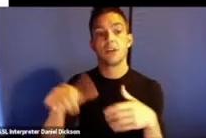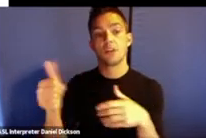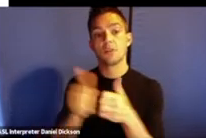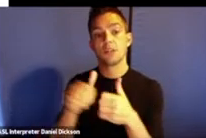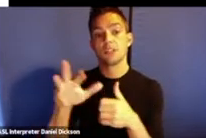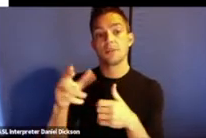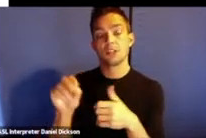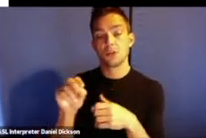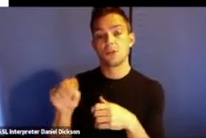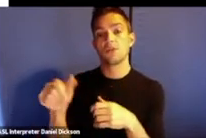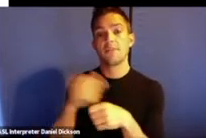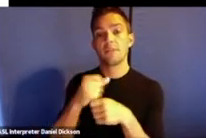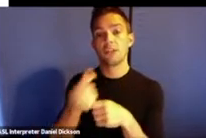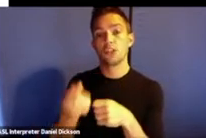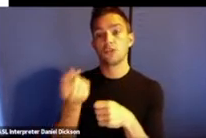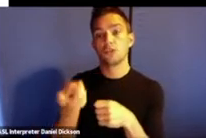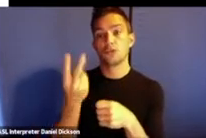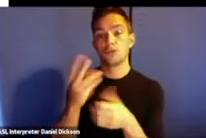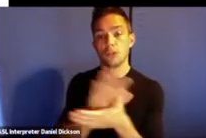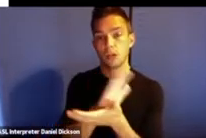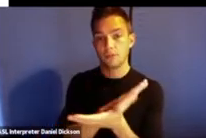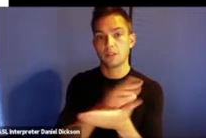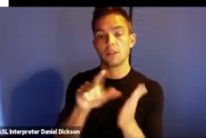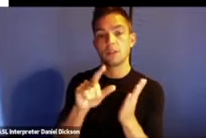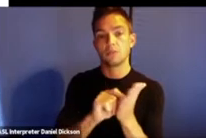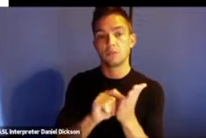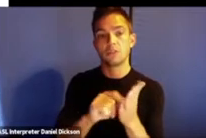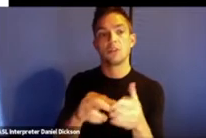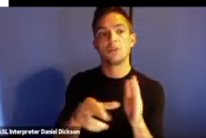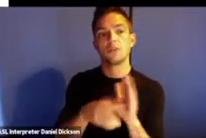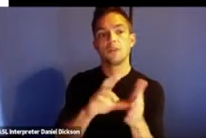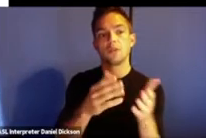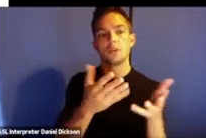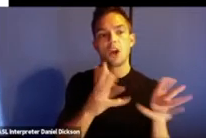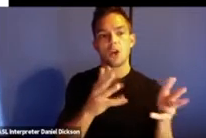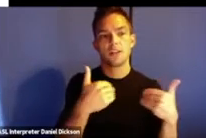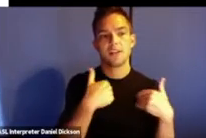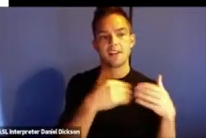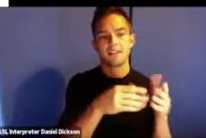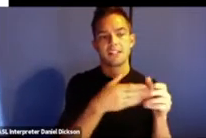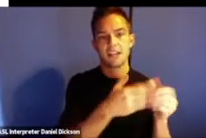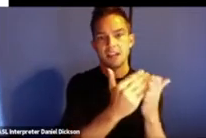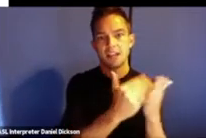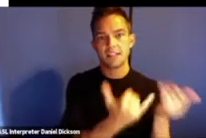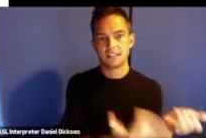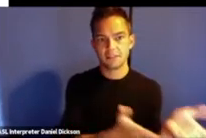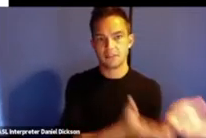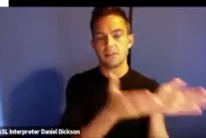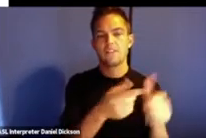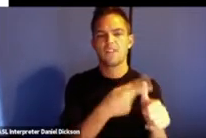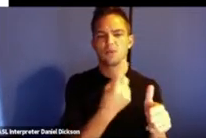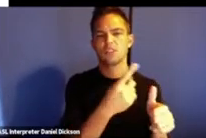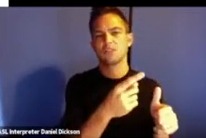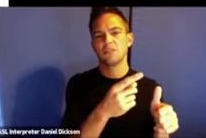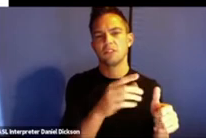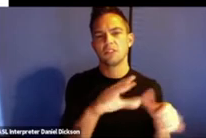we've produced two documents where we've reviewed what existing guidelines there were. The first one was done by